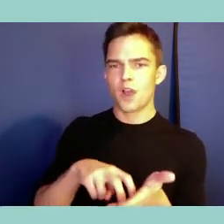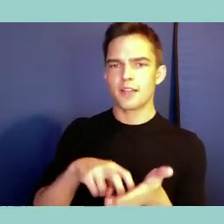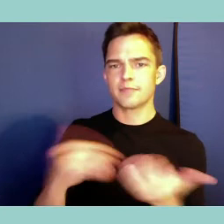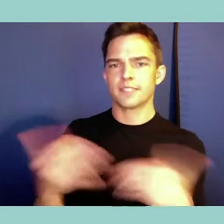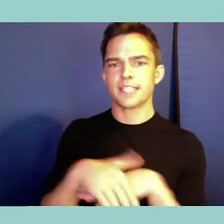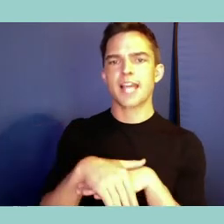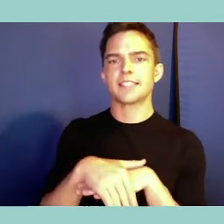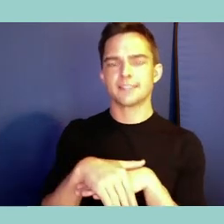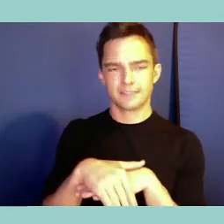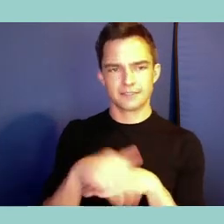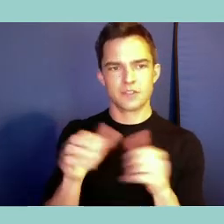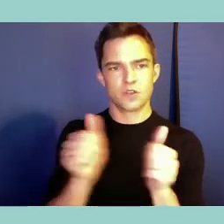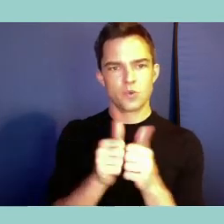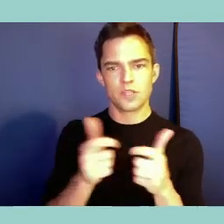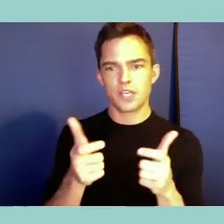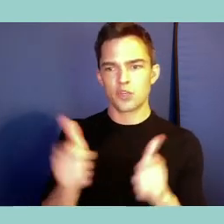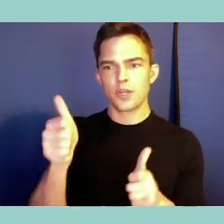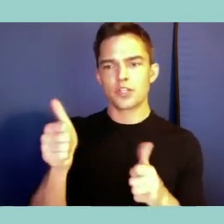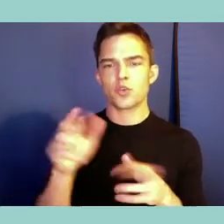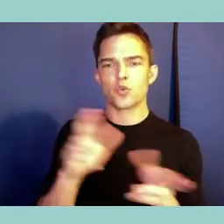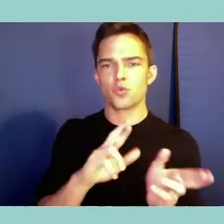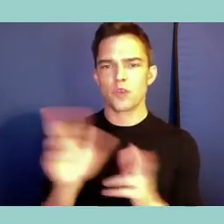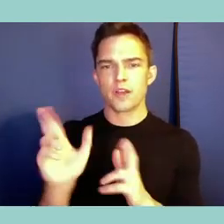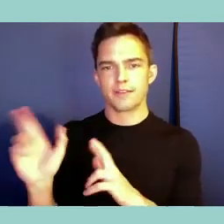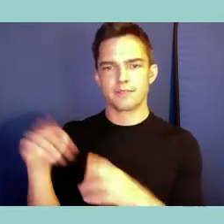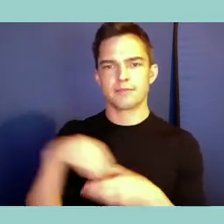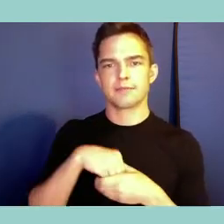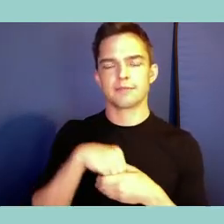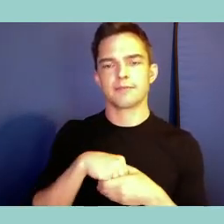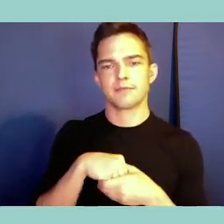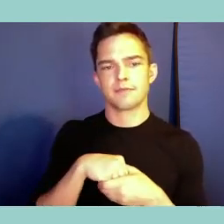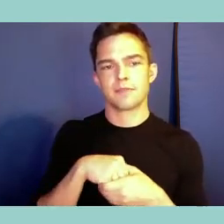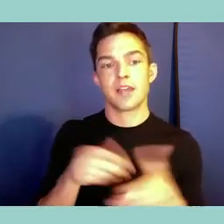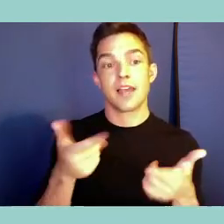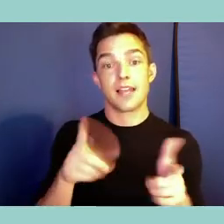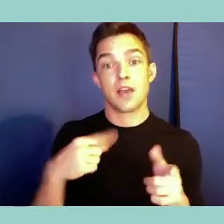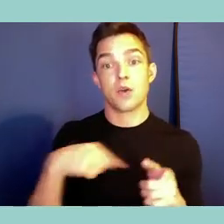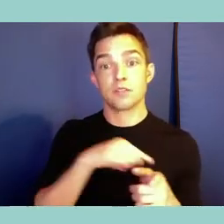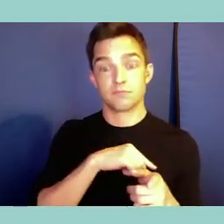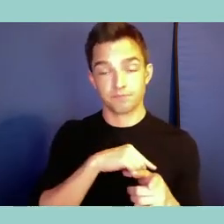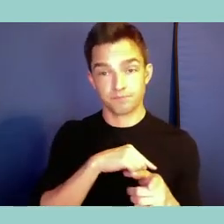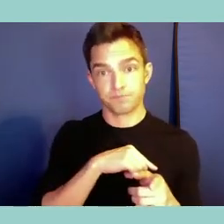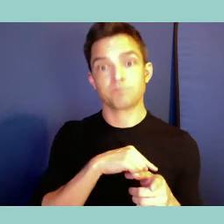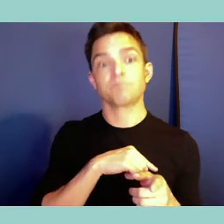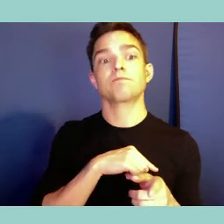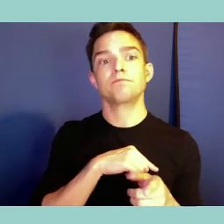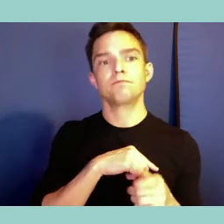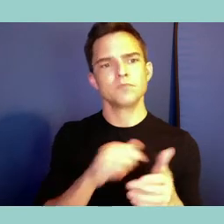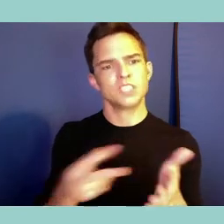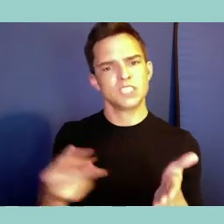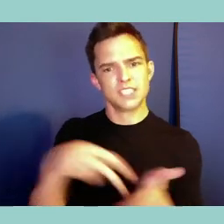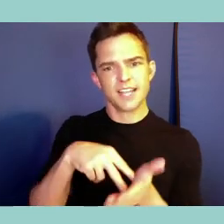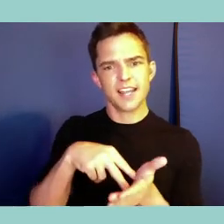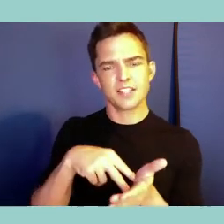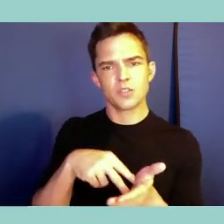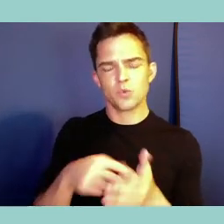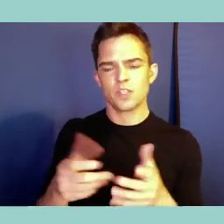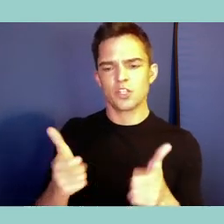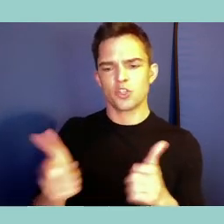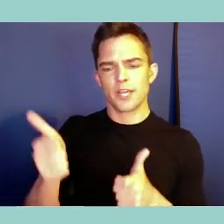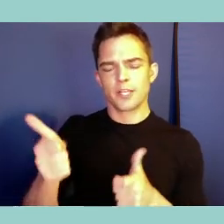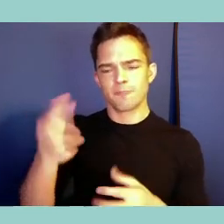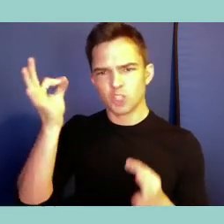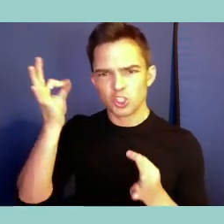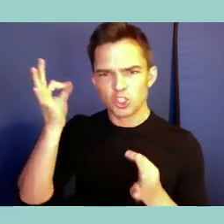Rise up tonight with a greater readiness. Let us stand with a